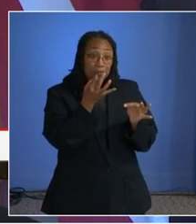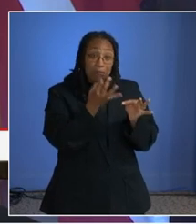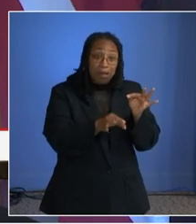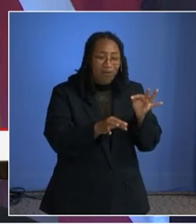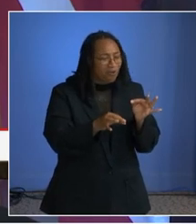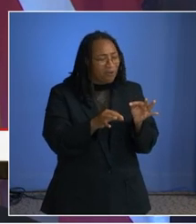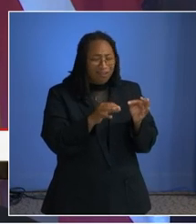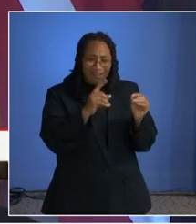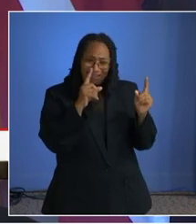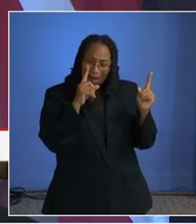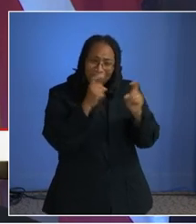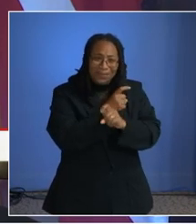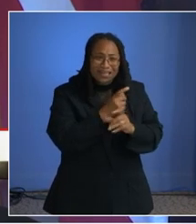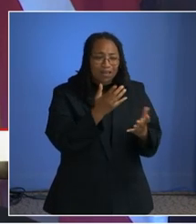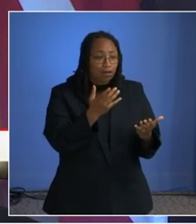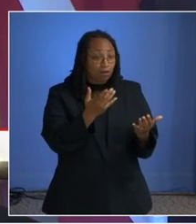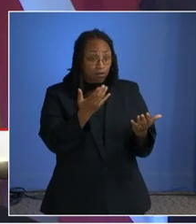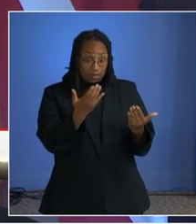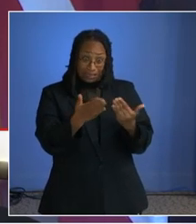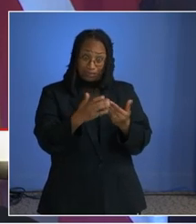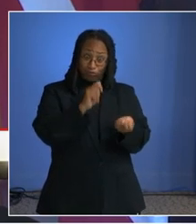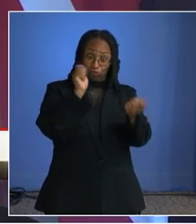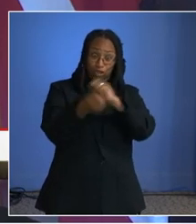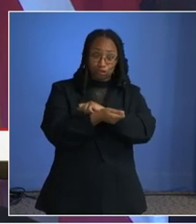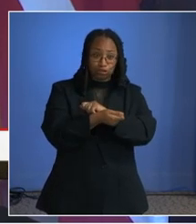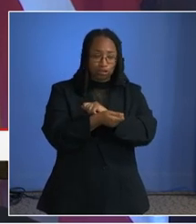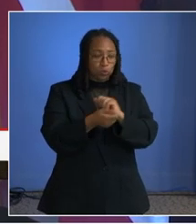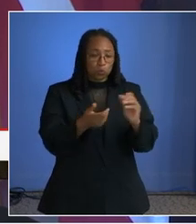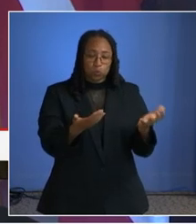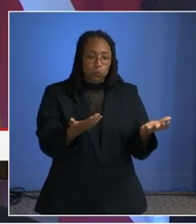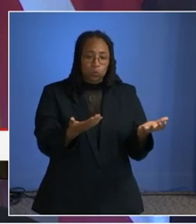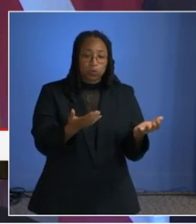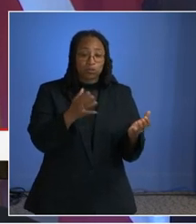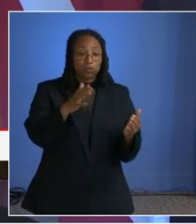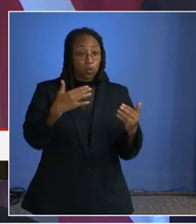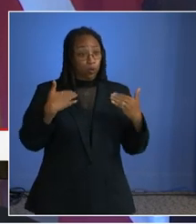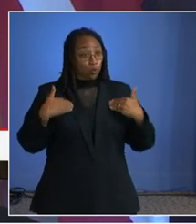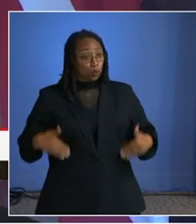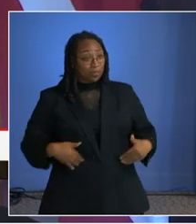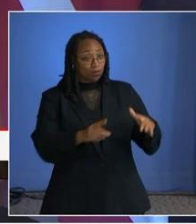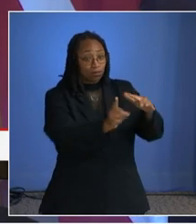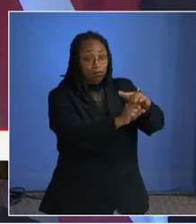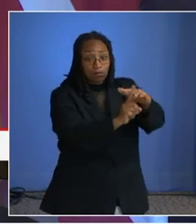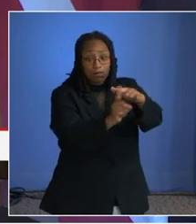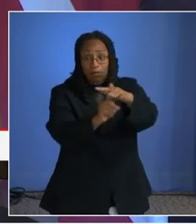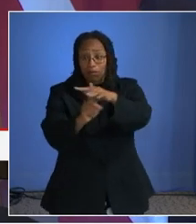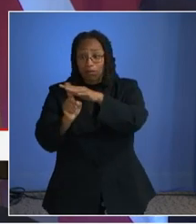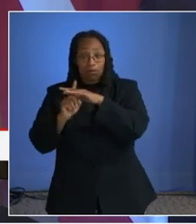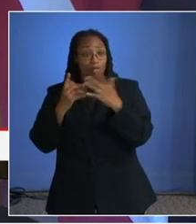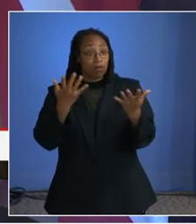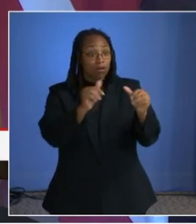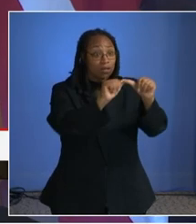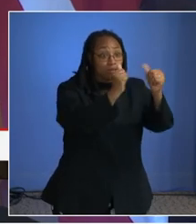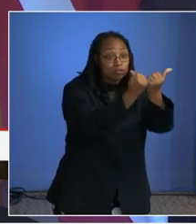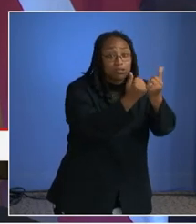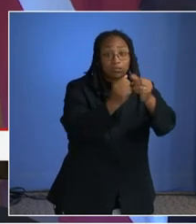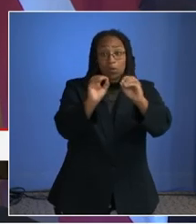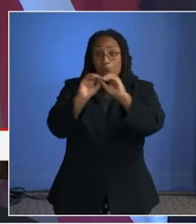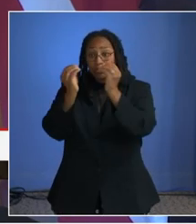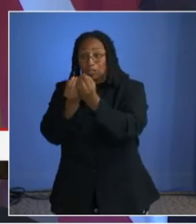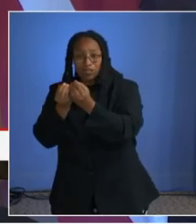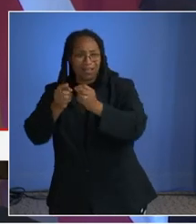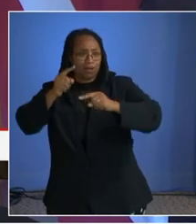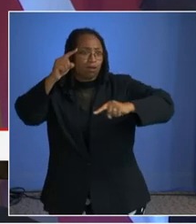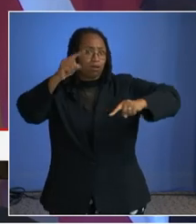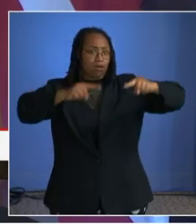when you're dealing with human beings across as many agencies as we have, we want to put a law in place that everybody